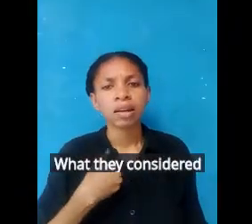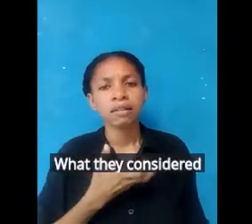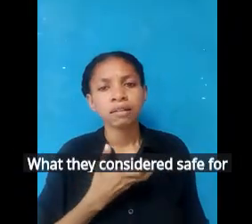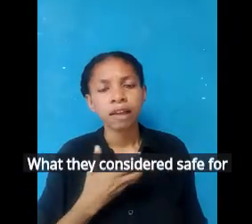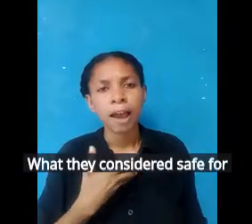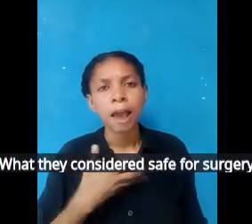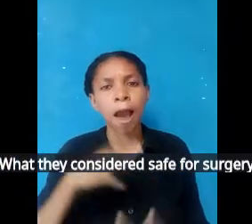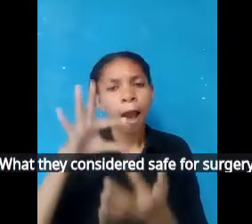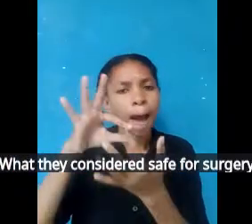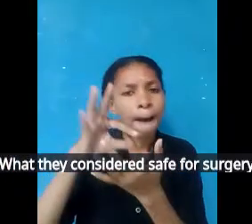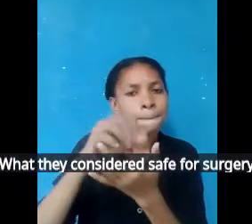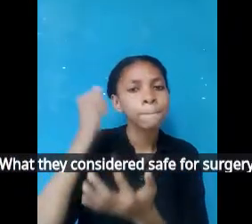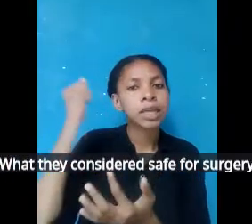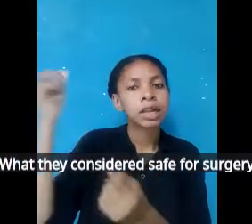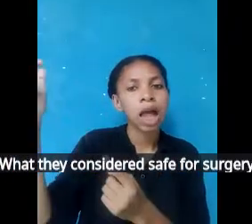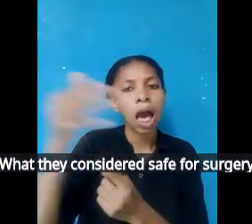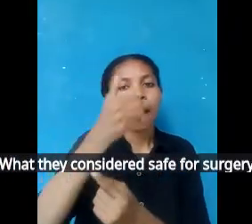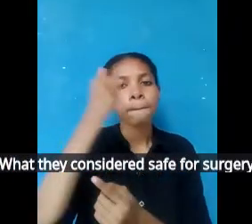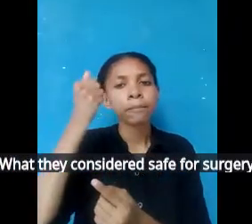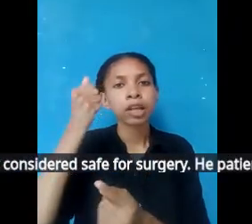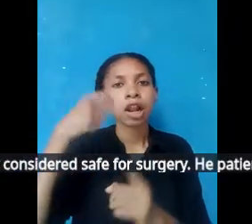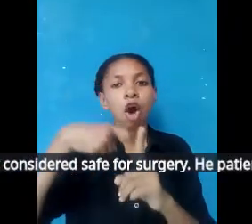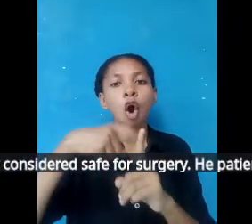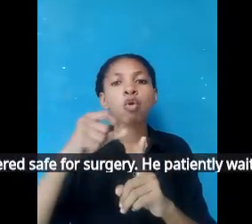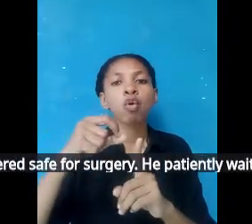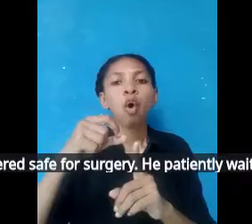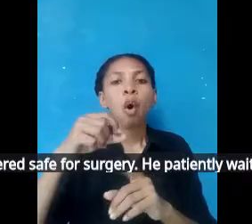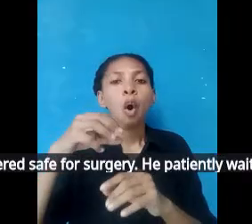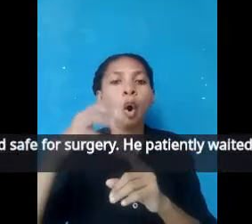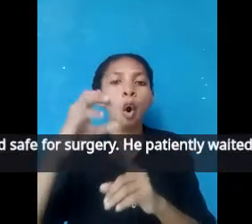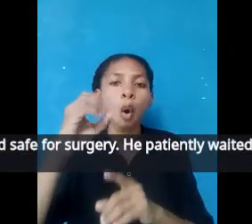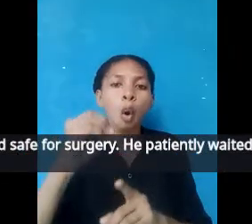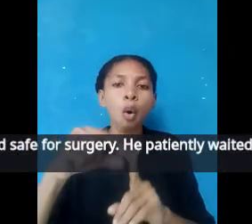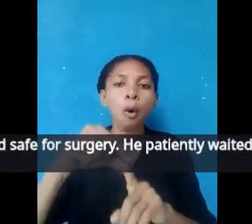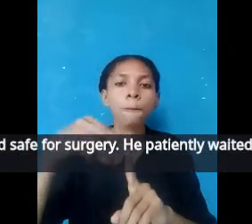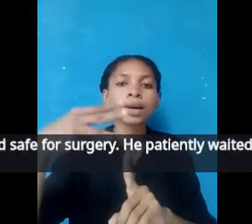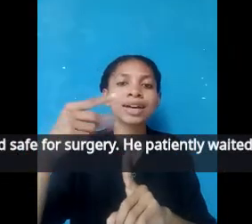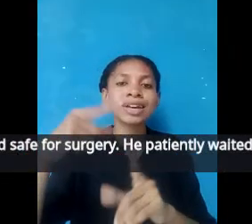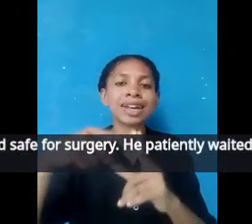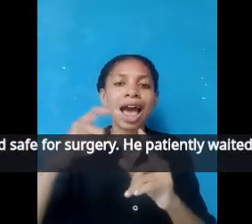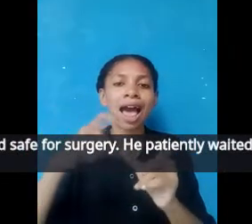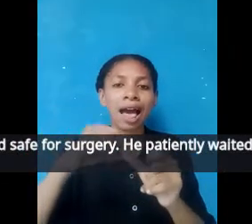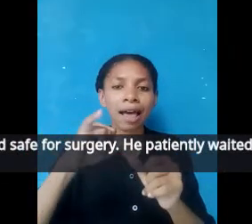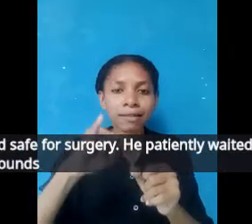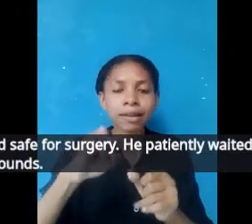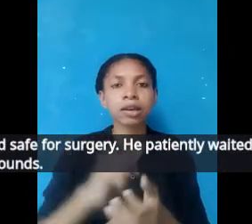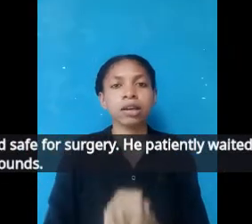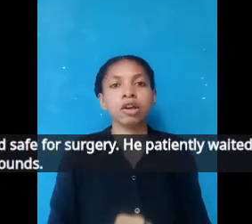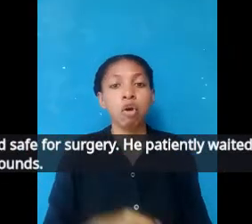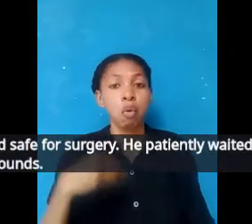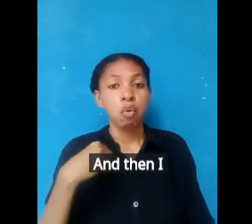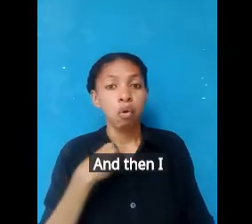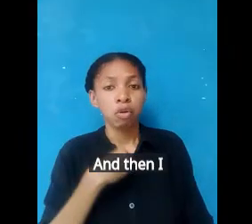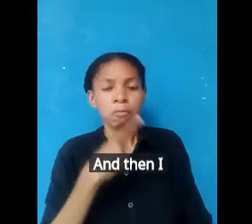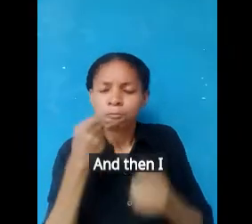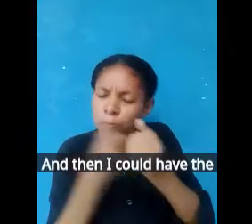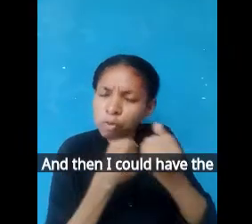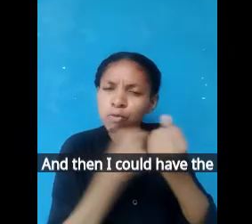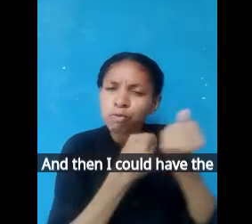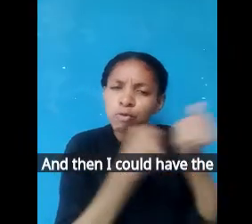surgery. He patiently waited and helped me for 2 years till I lost 100 pounds, and then I could have the